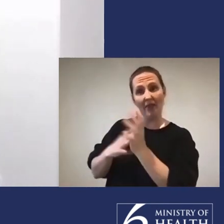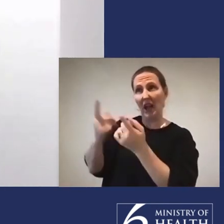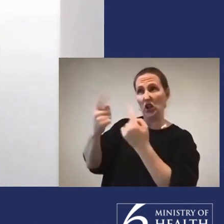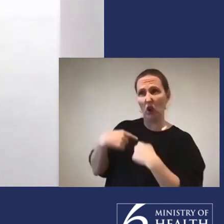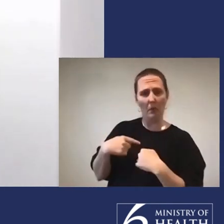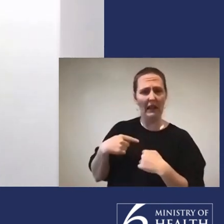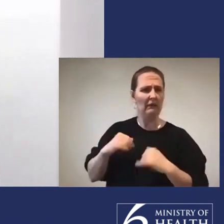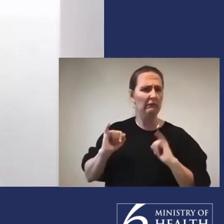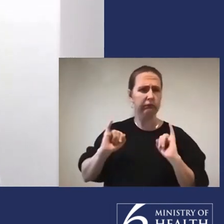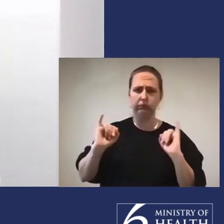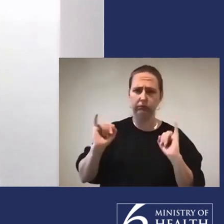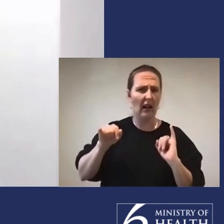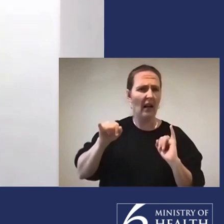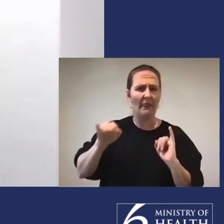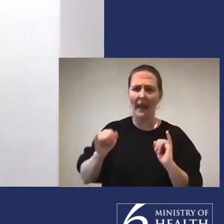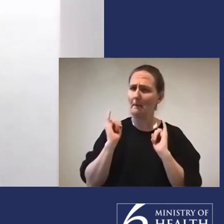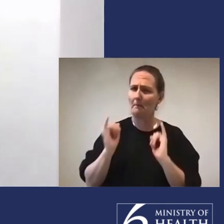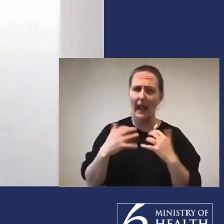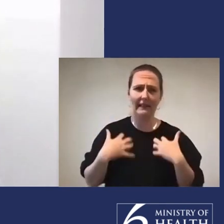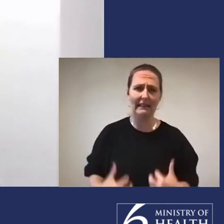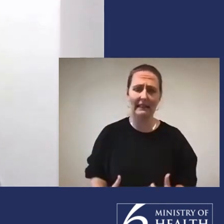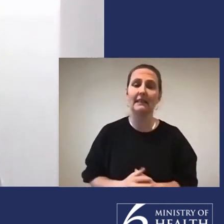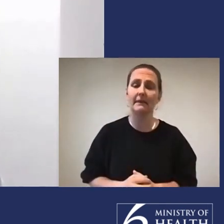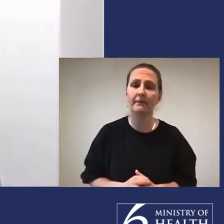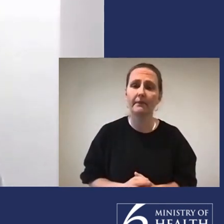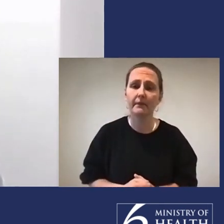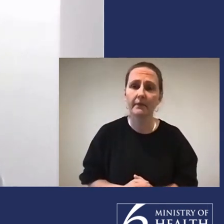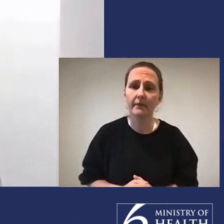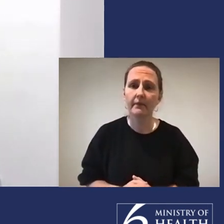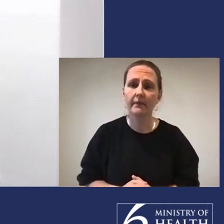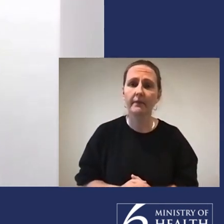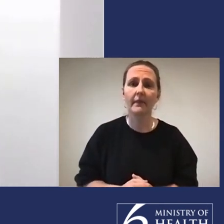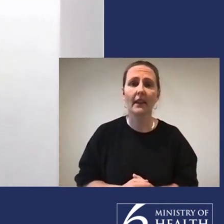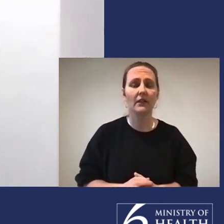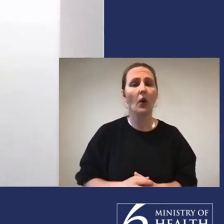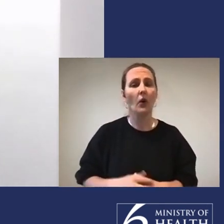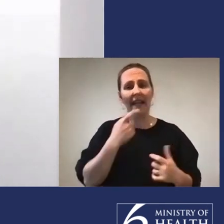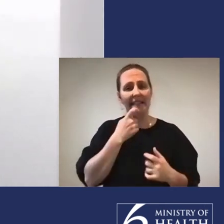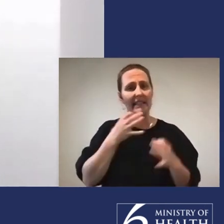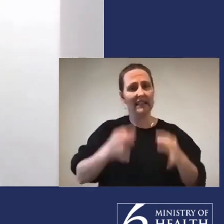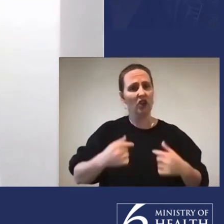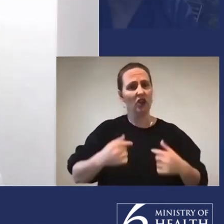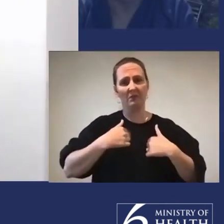me. And luckily now I have the opportunity to help other people make that decision as well.